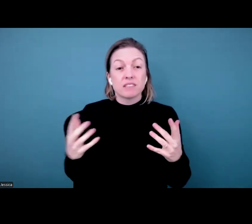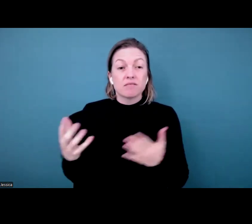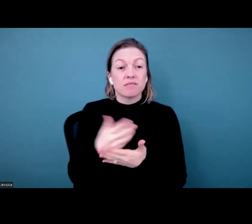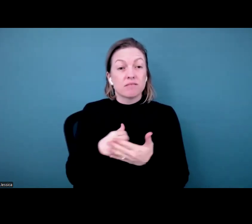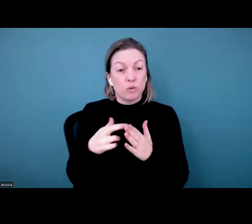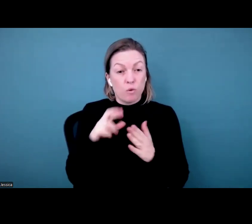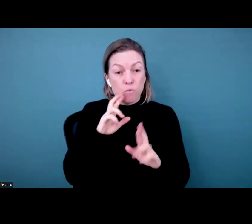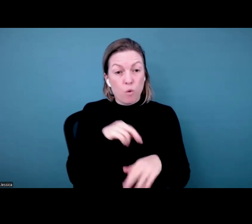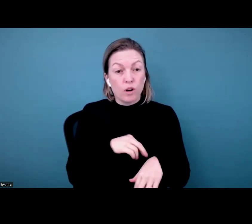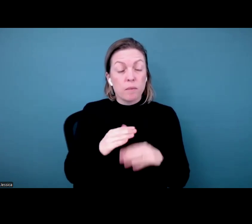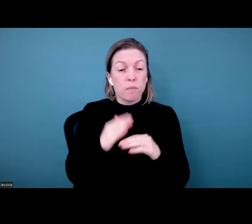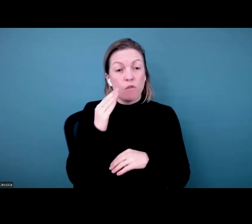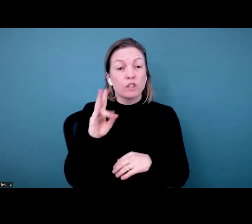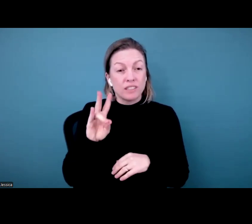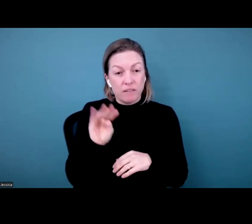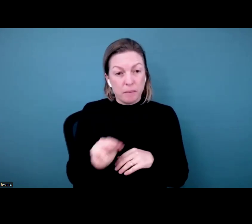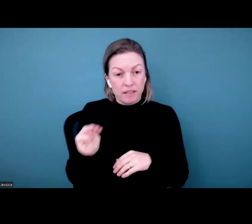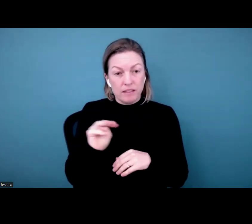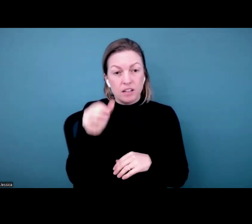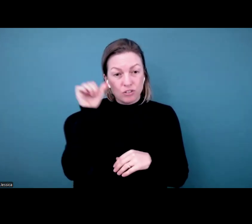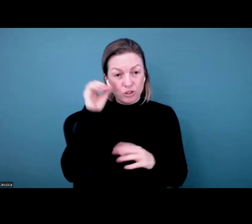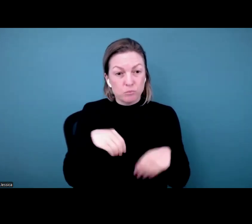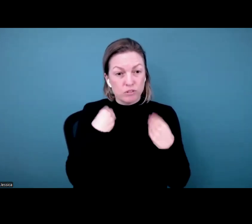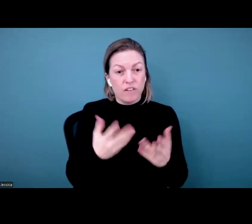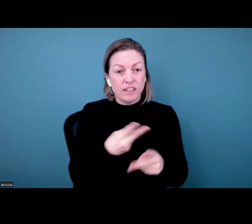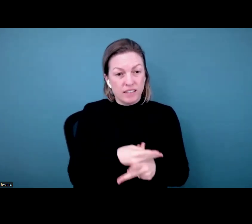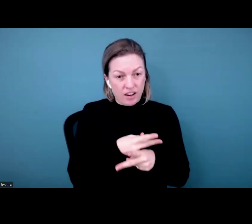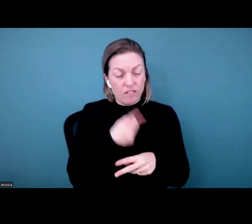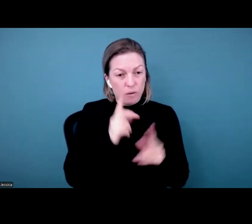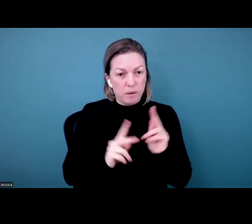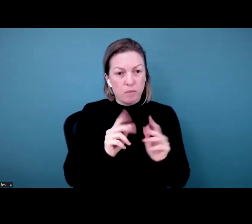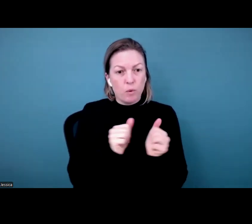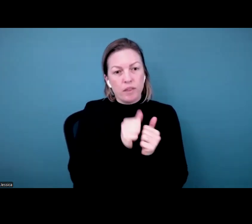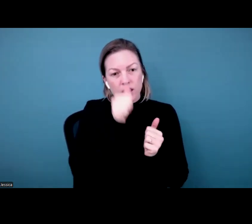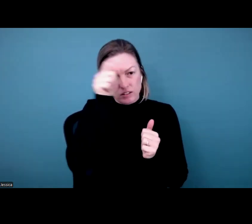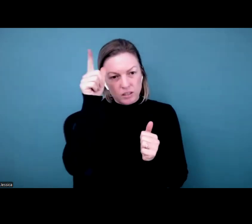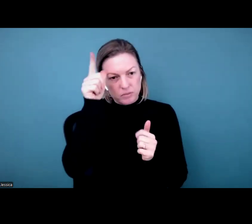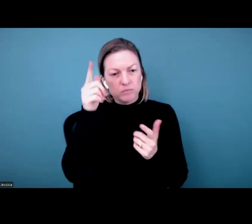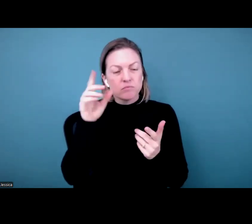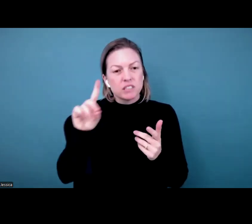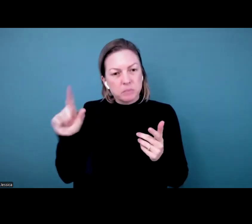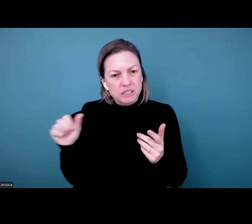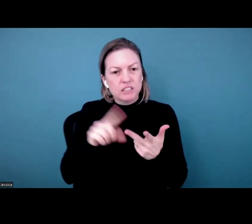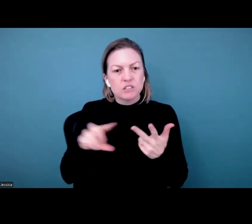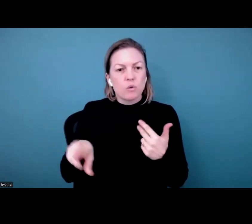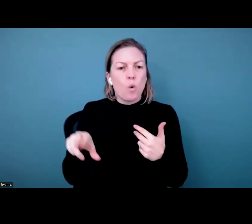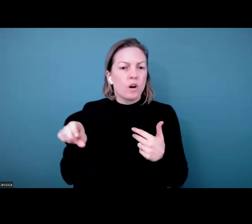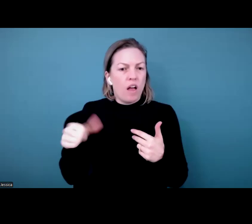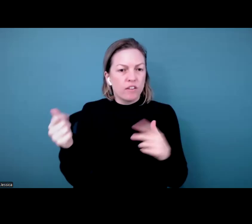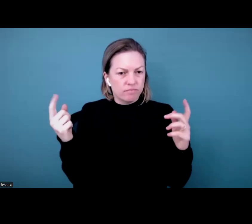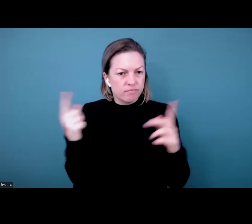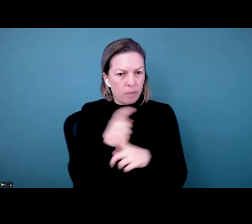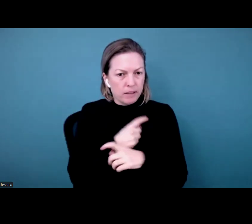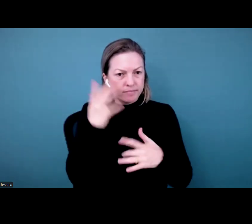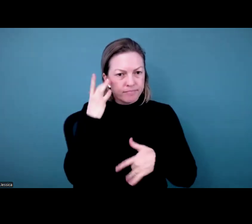California provide care to a family member or a friend with complex medical conditions or disabilities. And the majority,